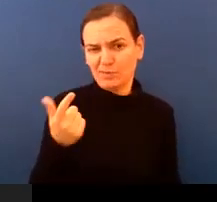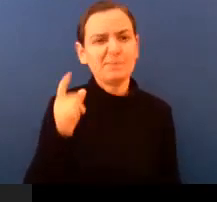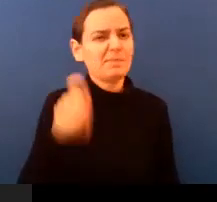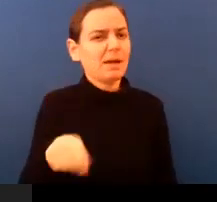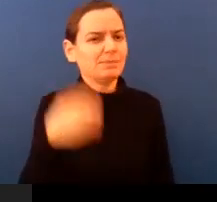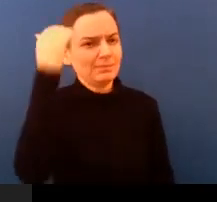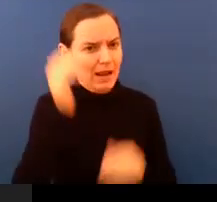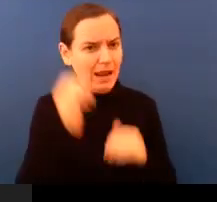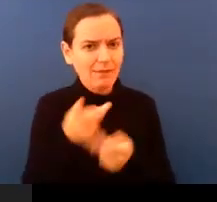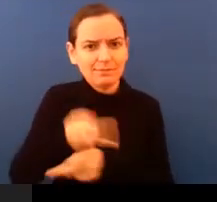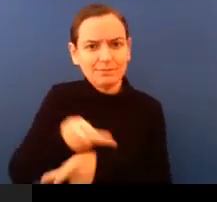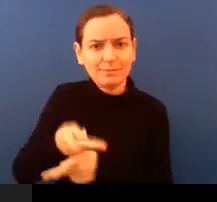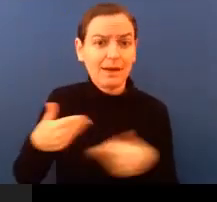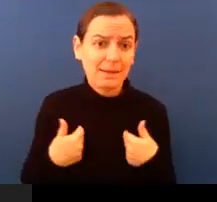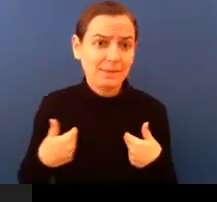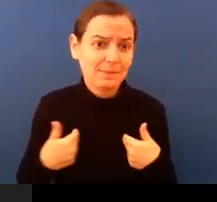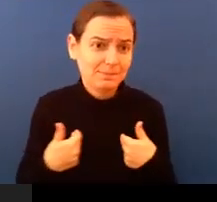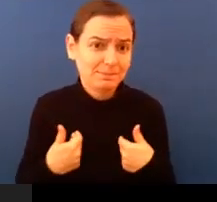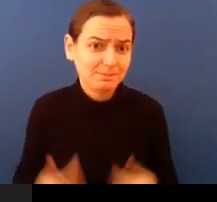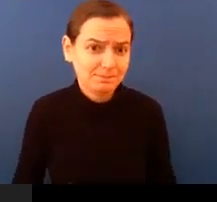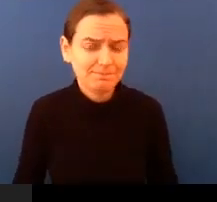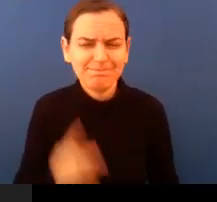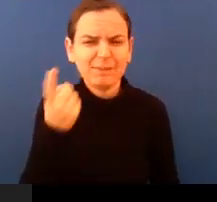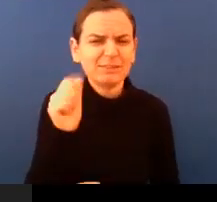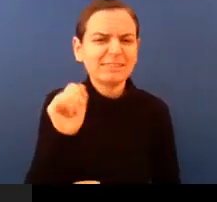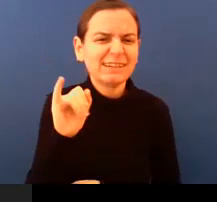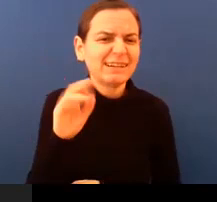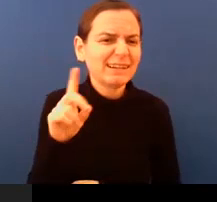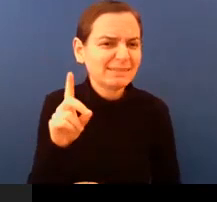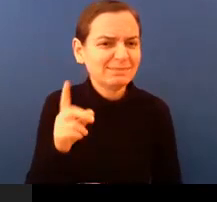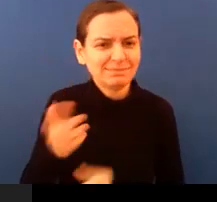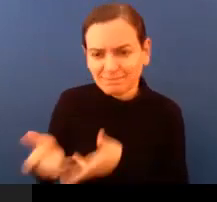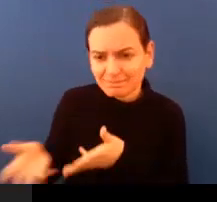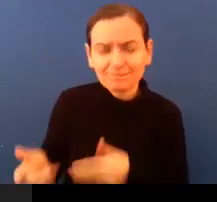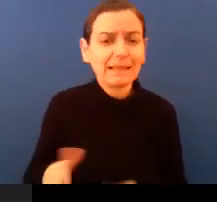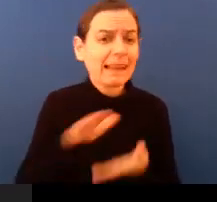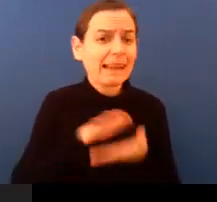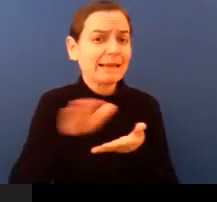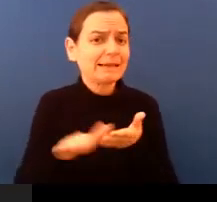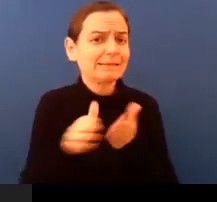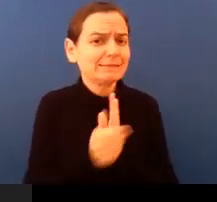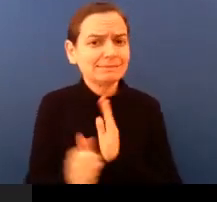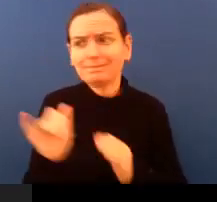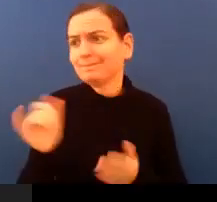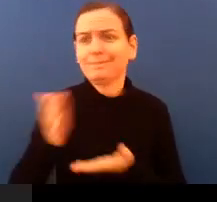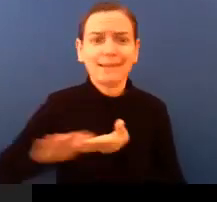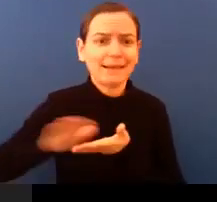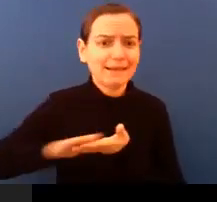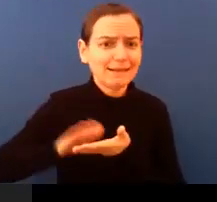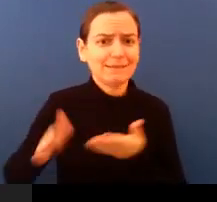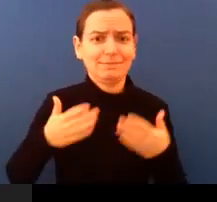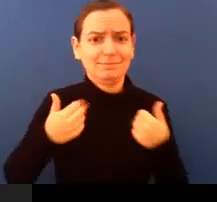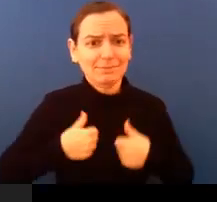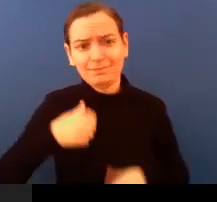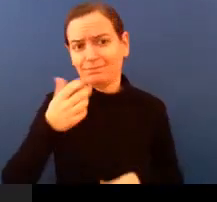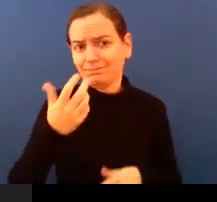dog, and also cleaning the environment the dog is living in. Measuring skills to measure the correct amount